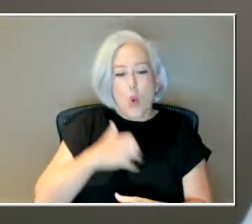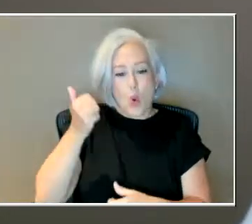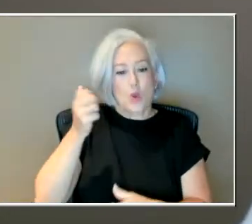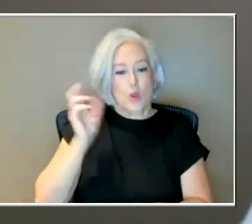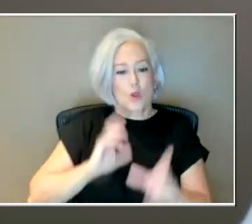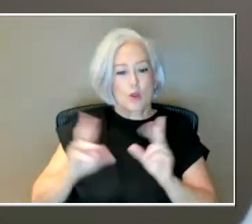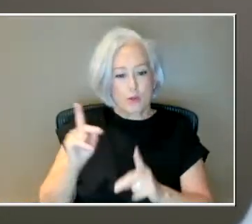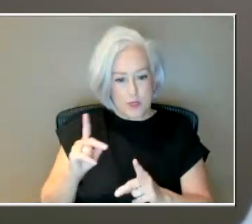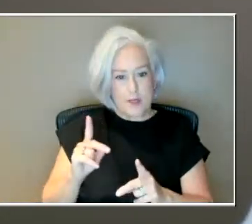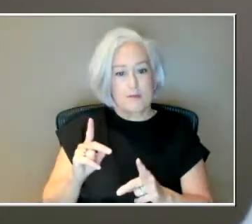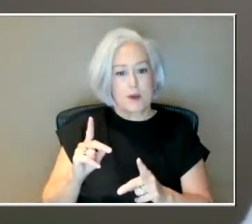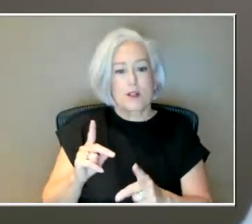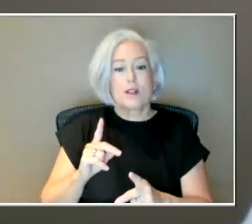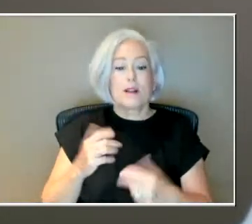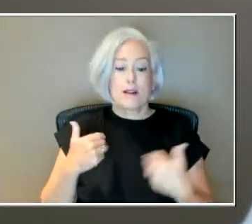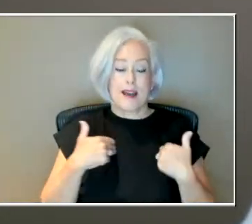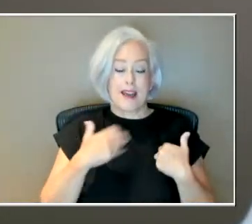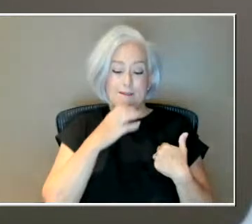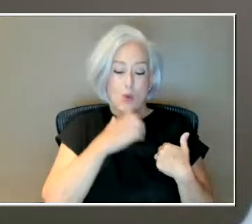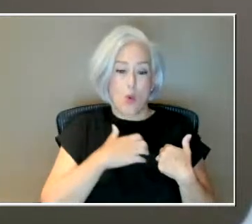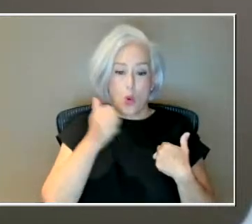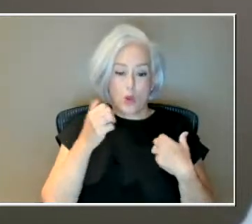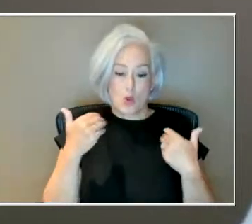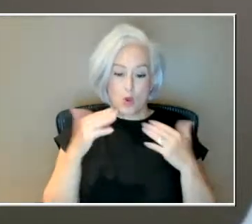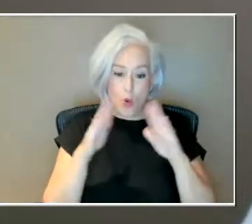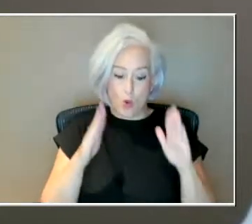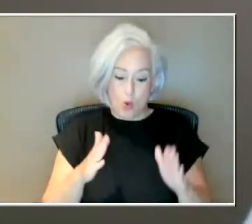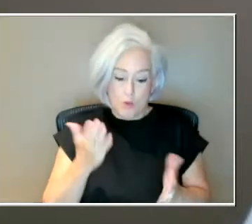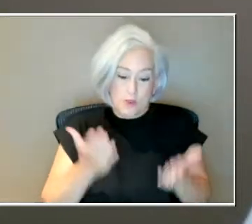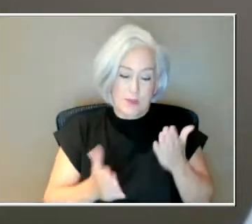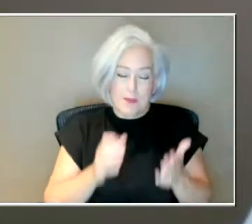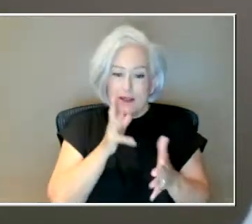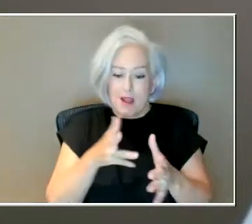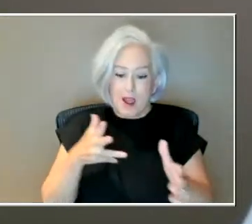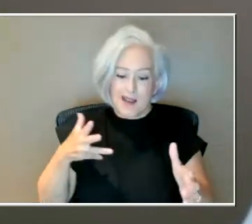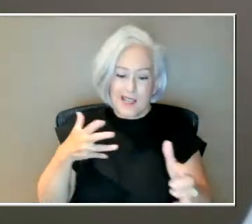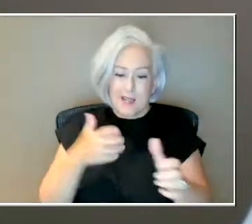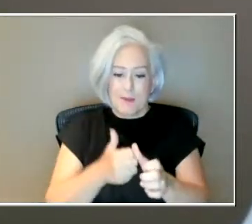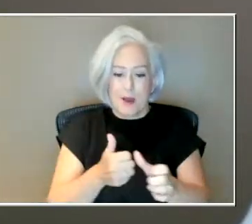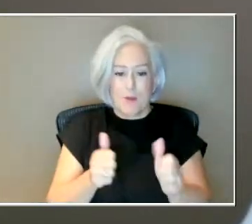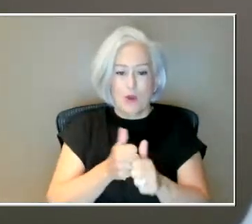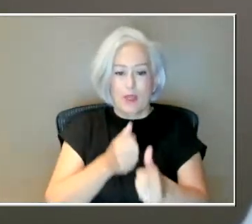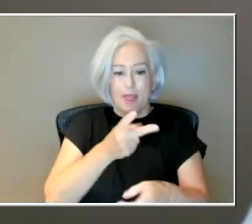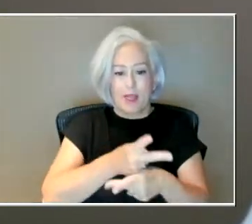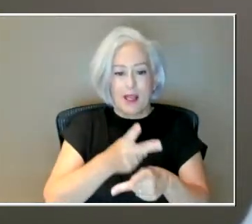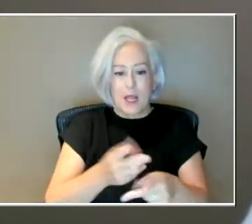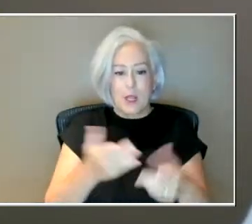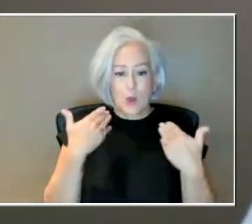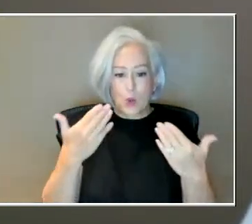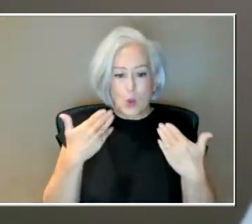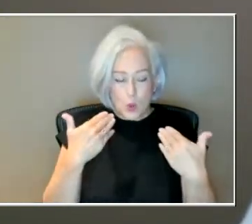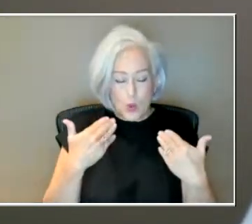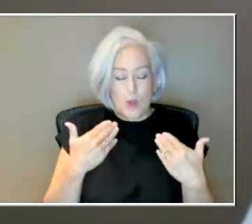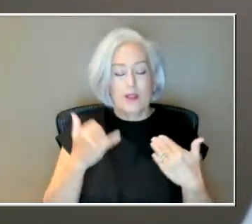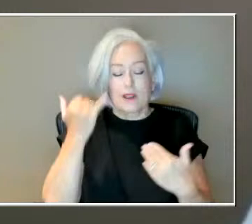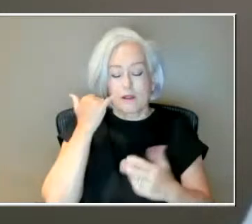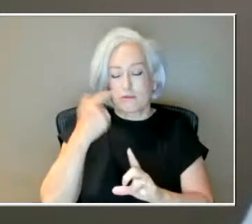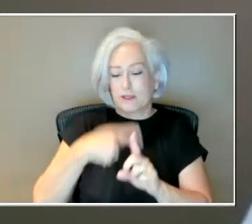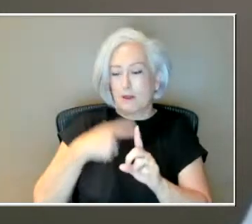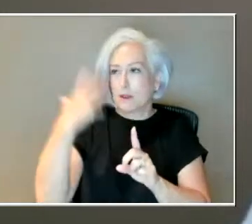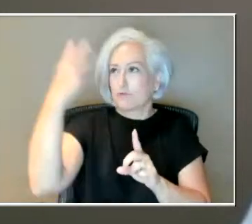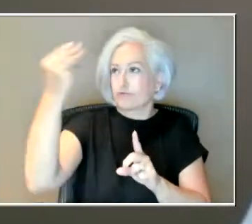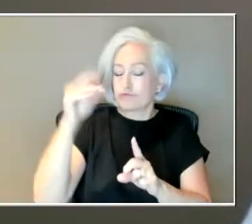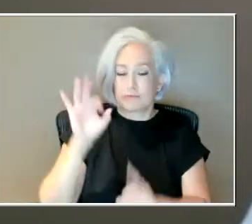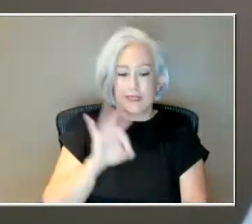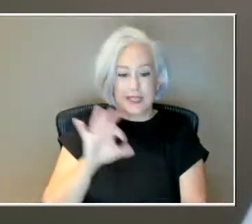units may be old as well and are not able to keep up with the demands of 99-degree days. And so it's often hotter